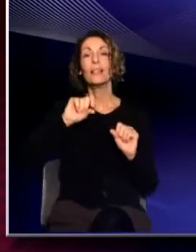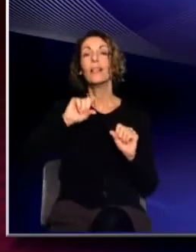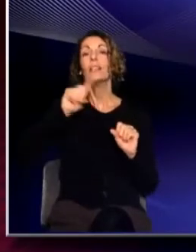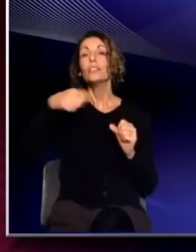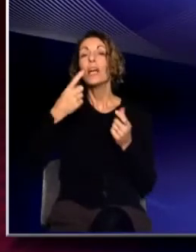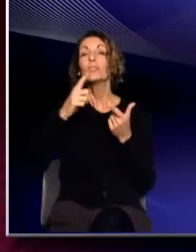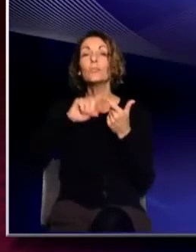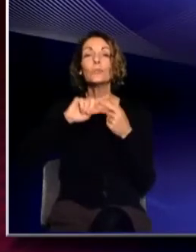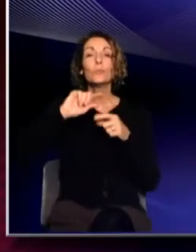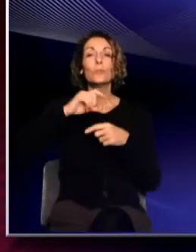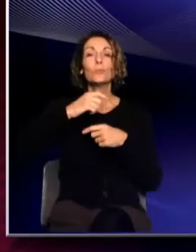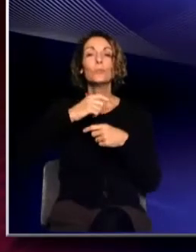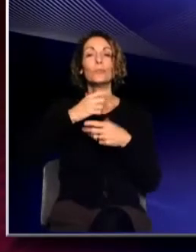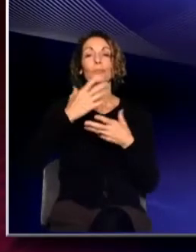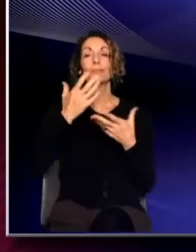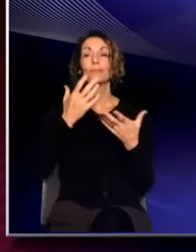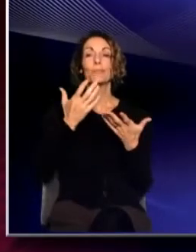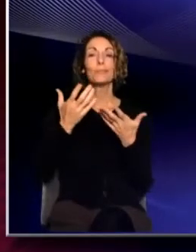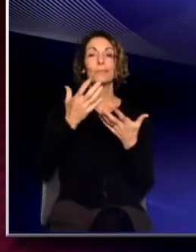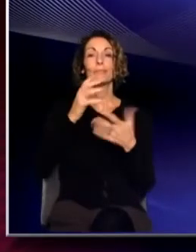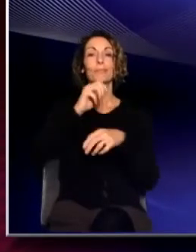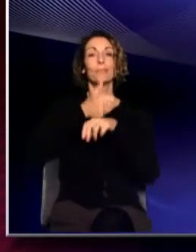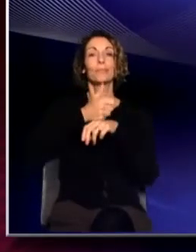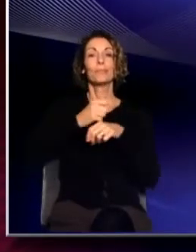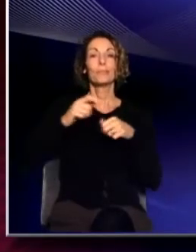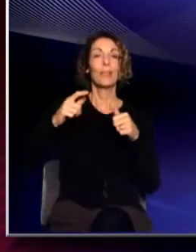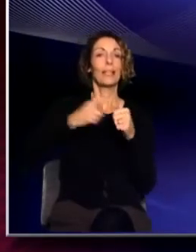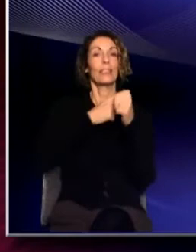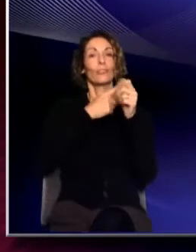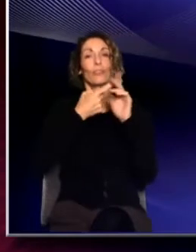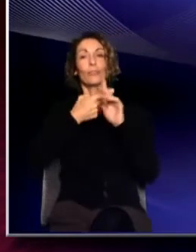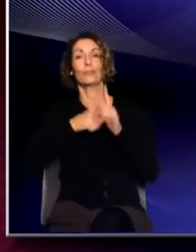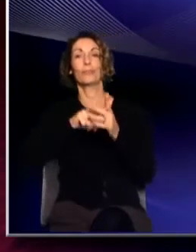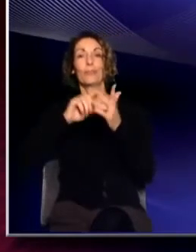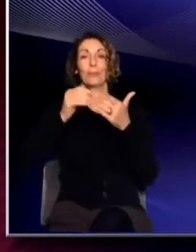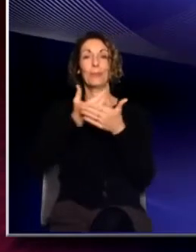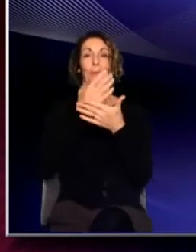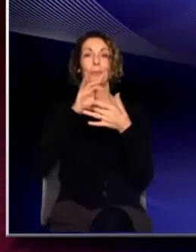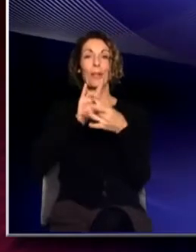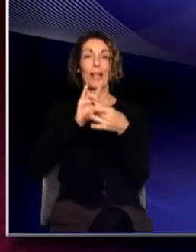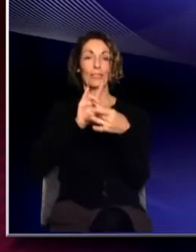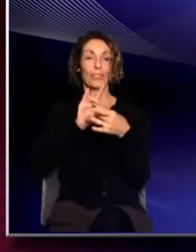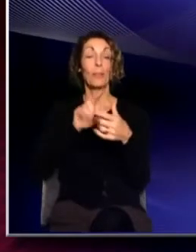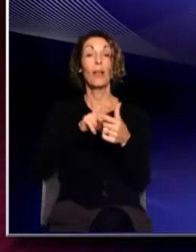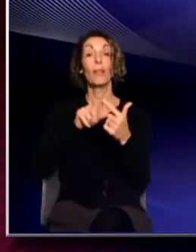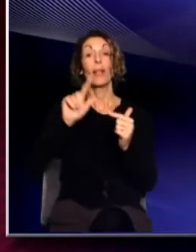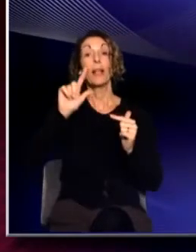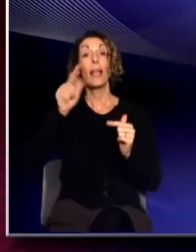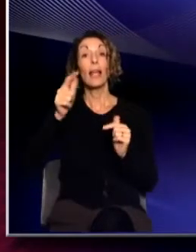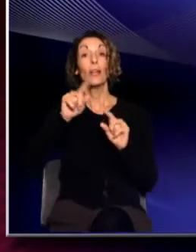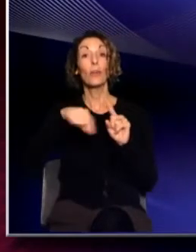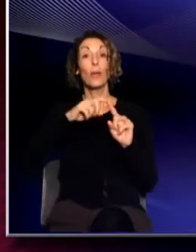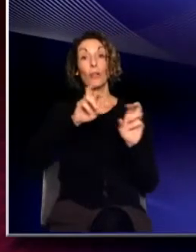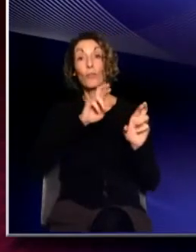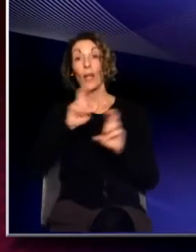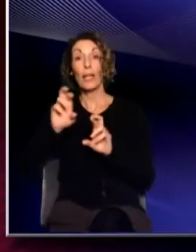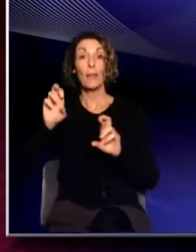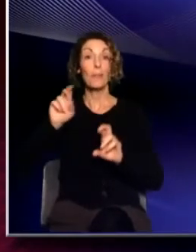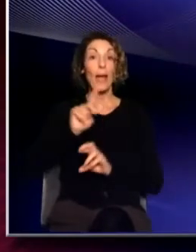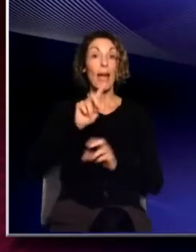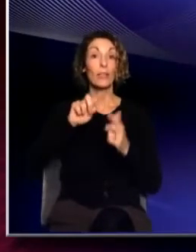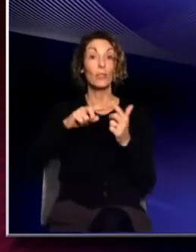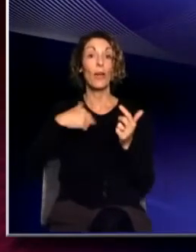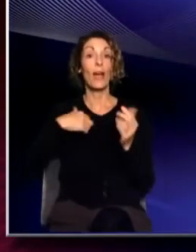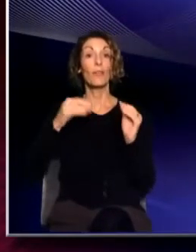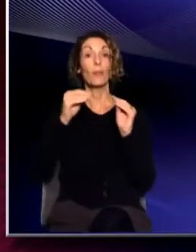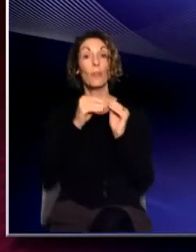create that initial relationship so that later, when we're ready to go back to have more